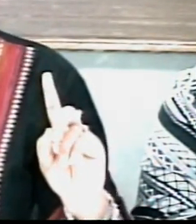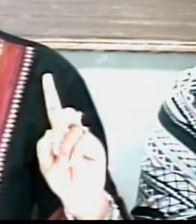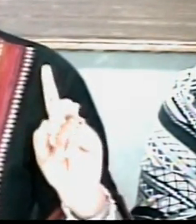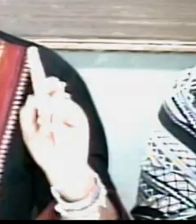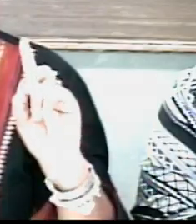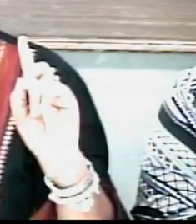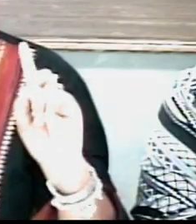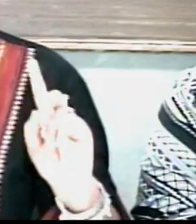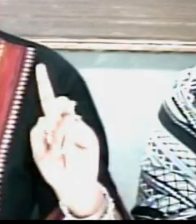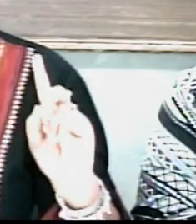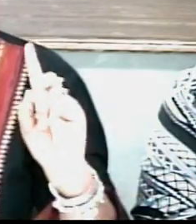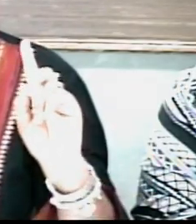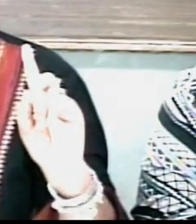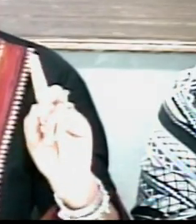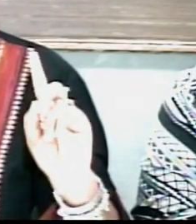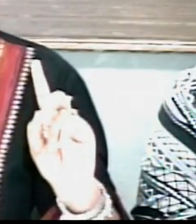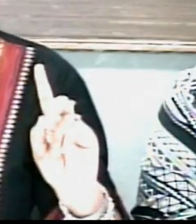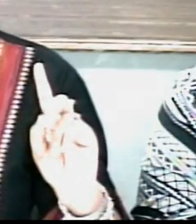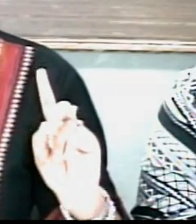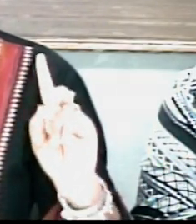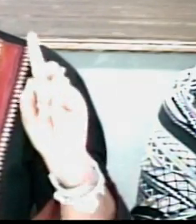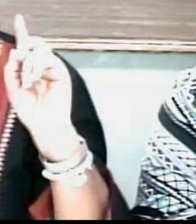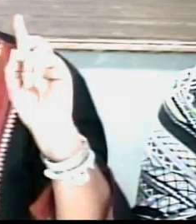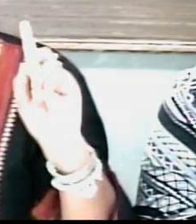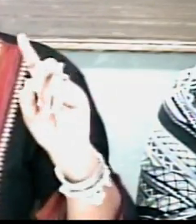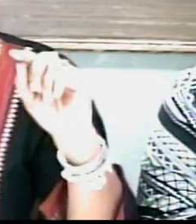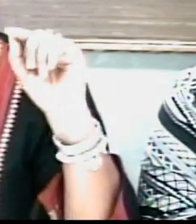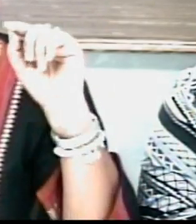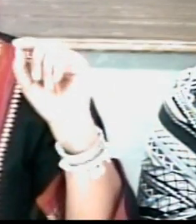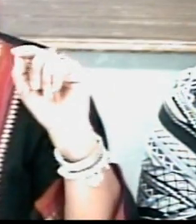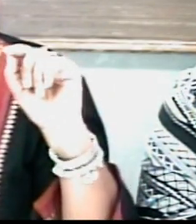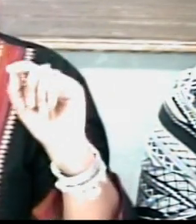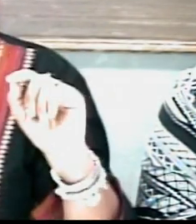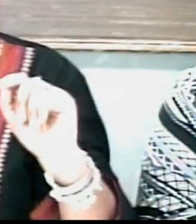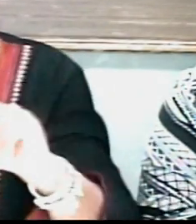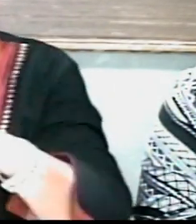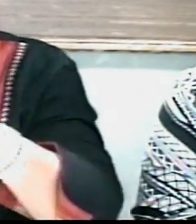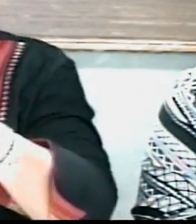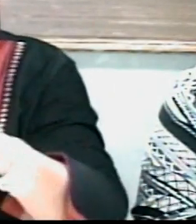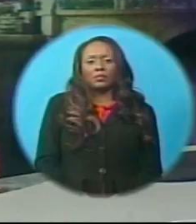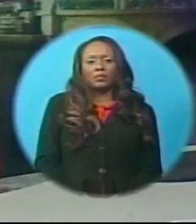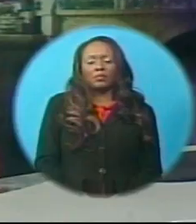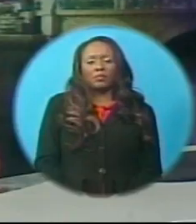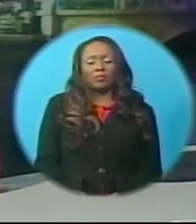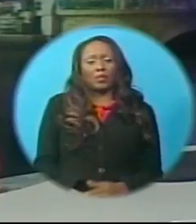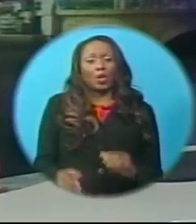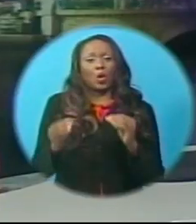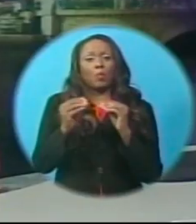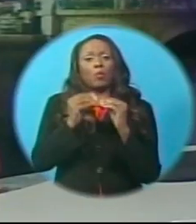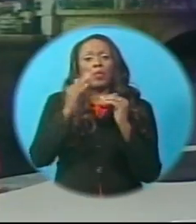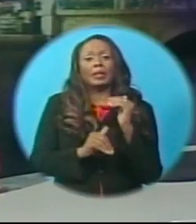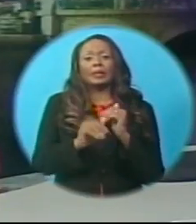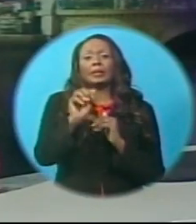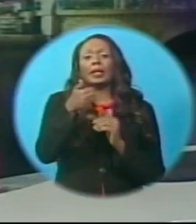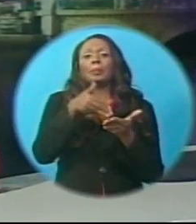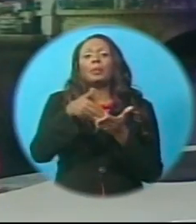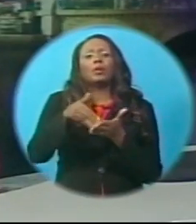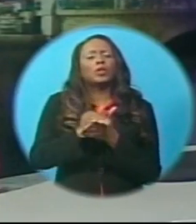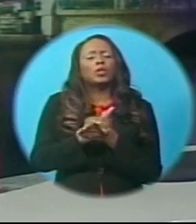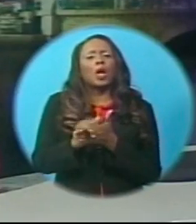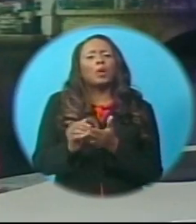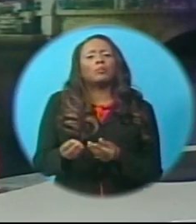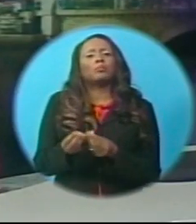view that this distracts from the people's belief in their national identity and sovereignty. More than $10